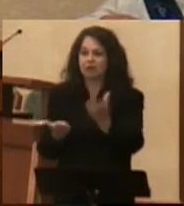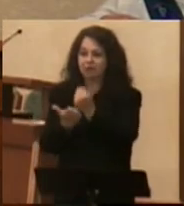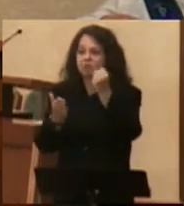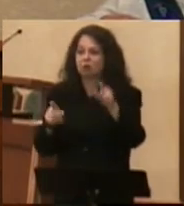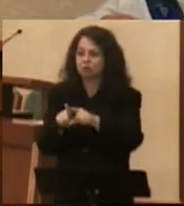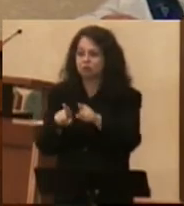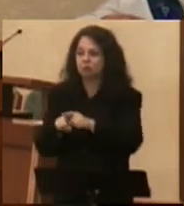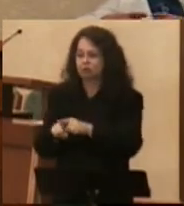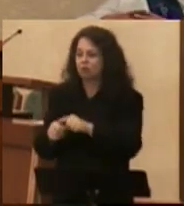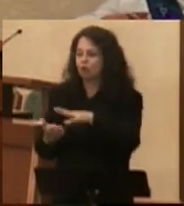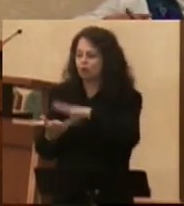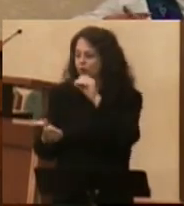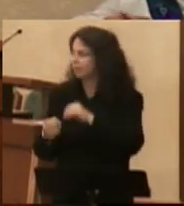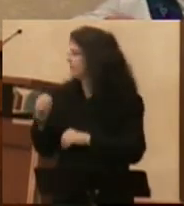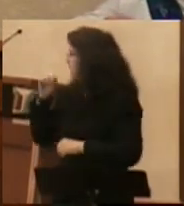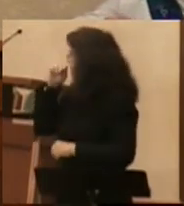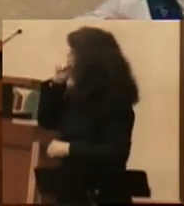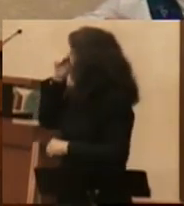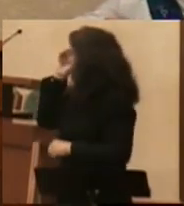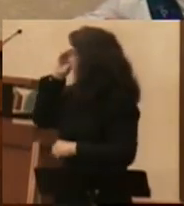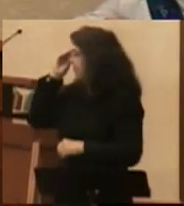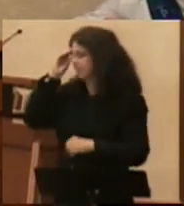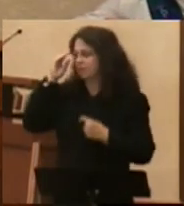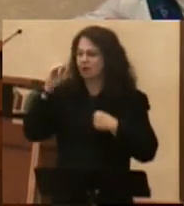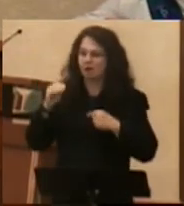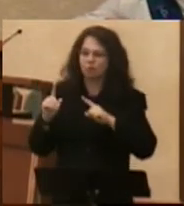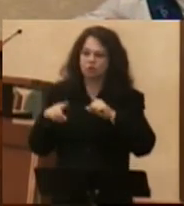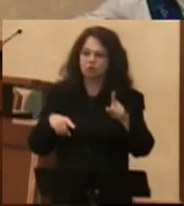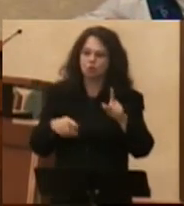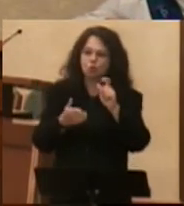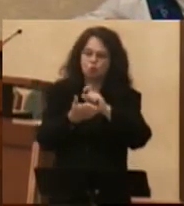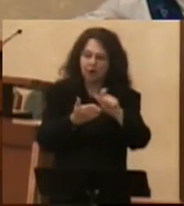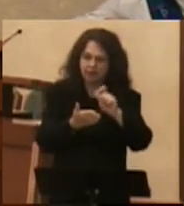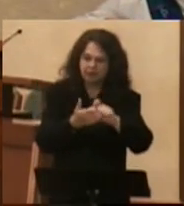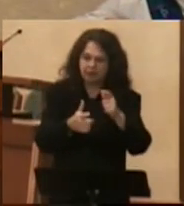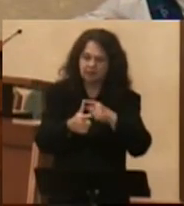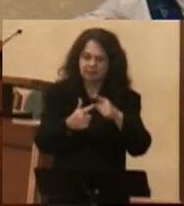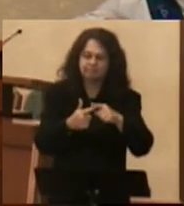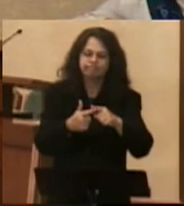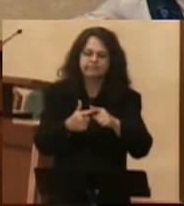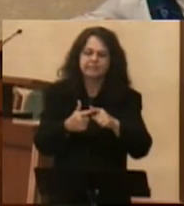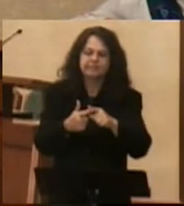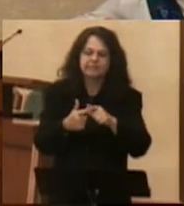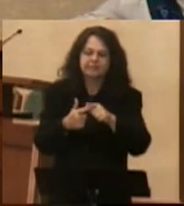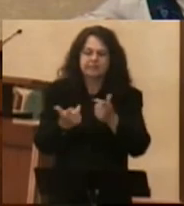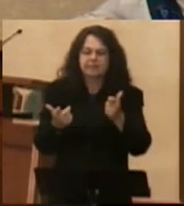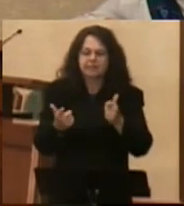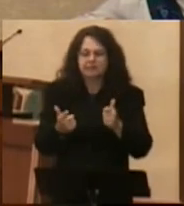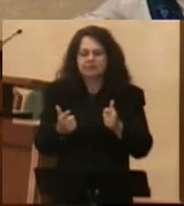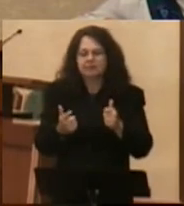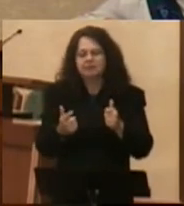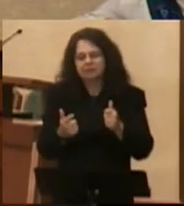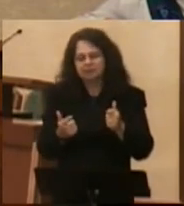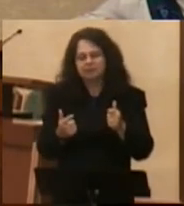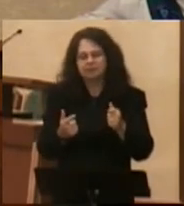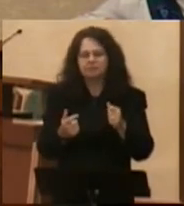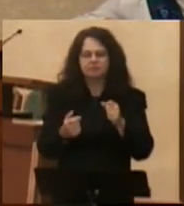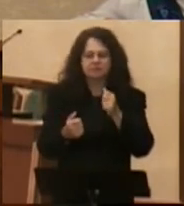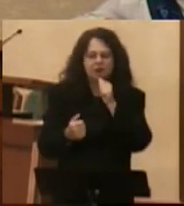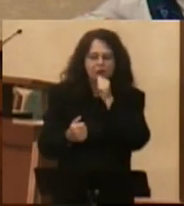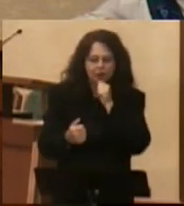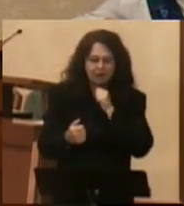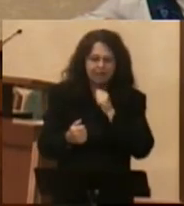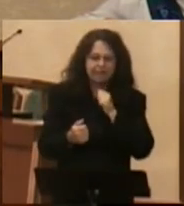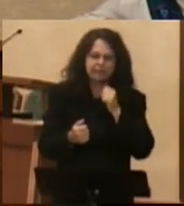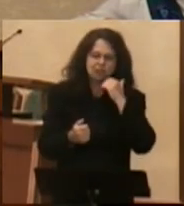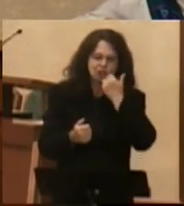The workshops that I attended dealt with writing, dealing with shame, and an intercultural diversity index is